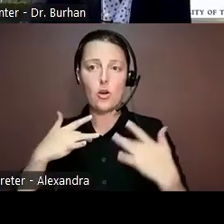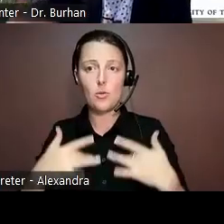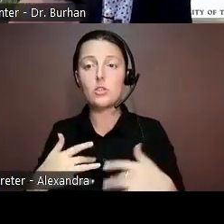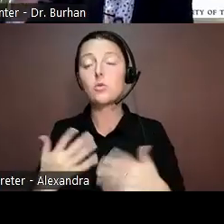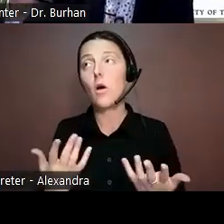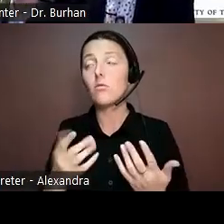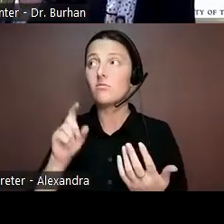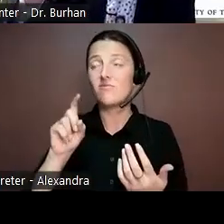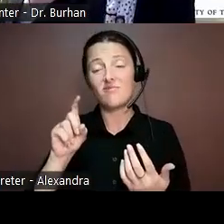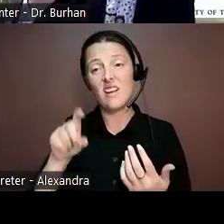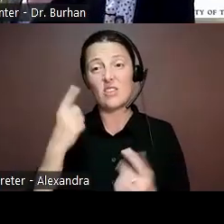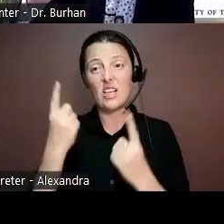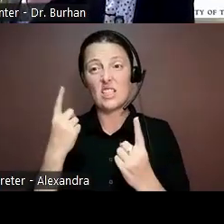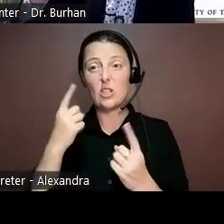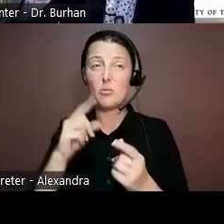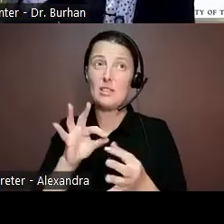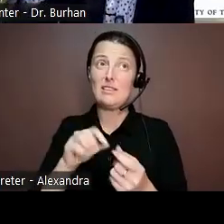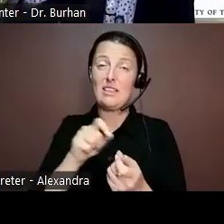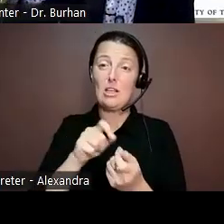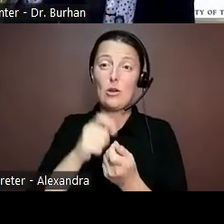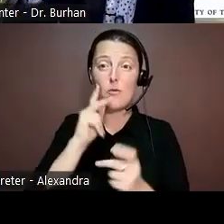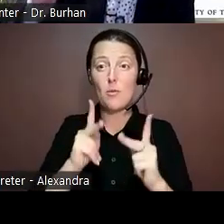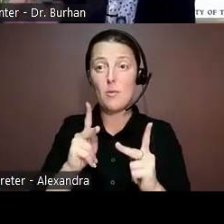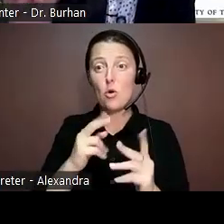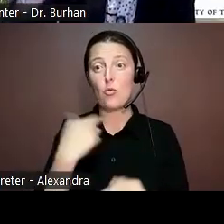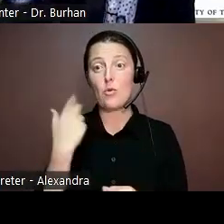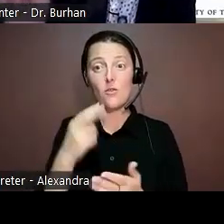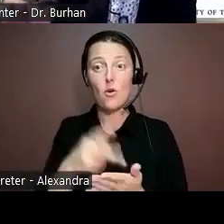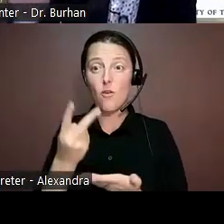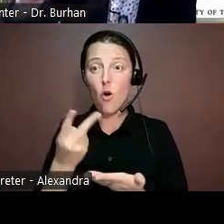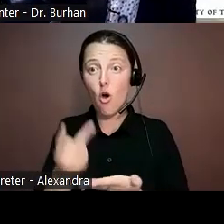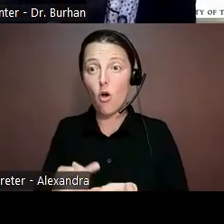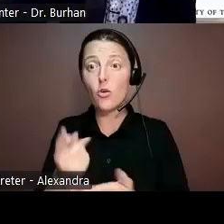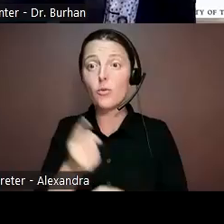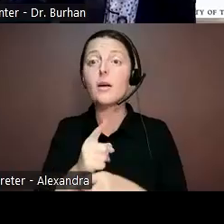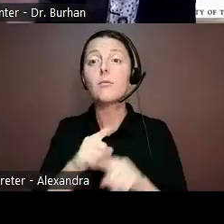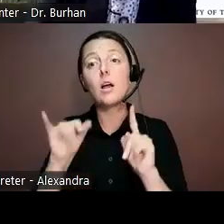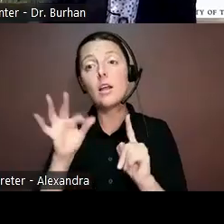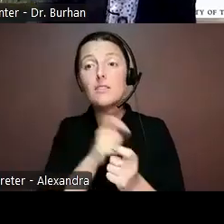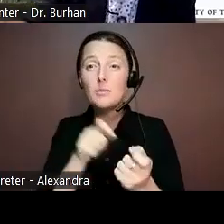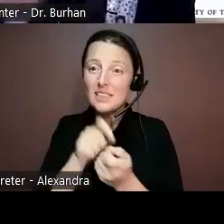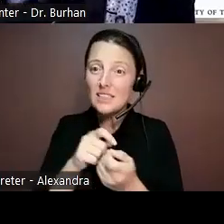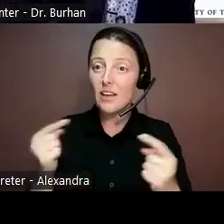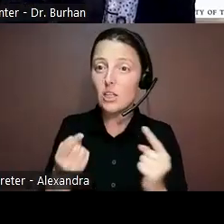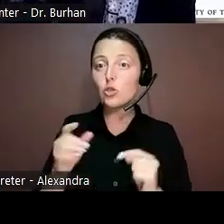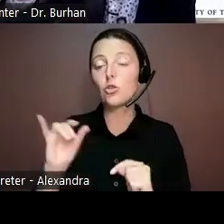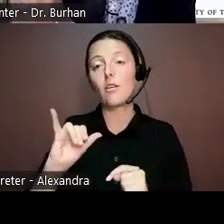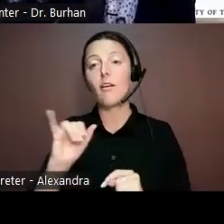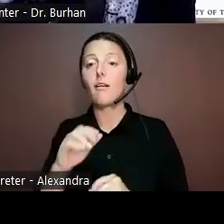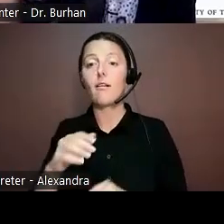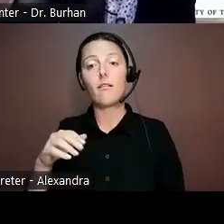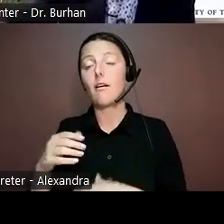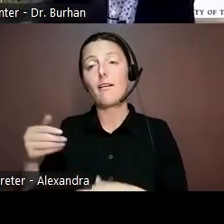mean, I view it a little bit differently when it comes to like if it is a specific injury, like let's say a right hip replacement, and